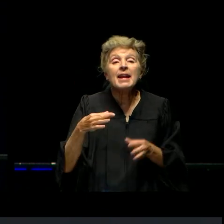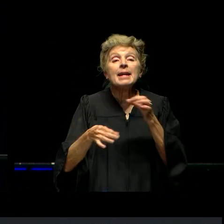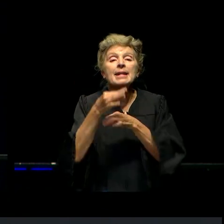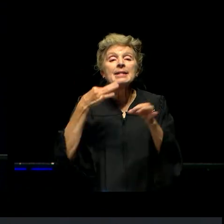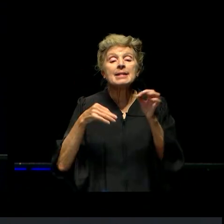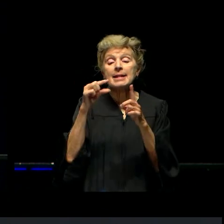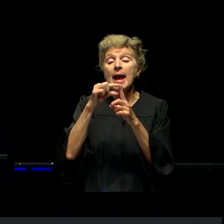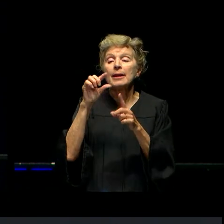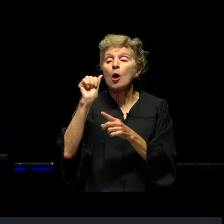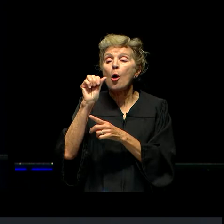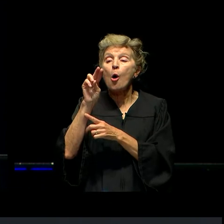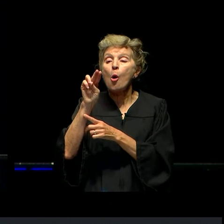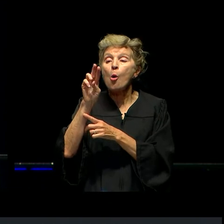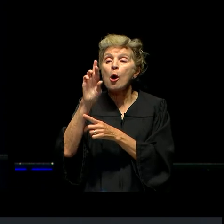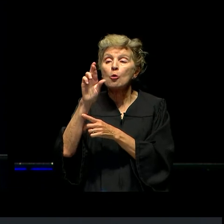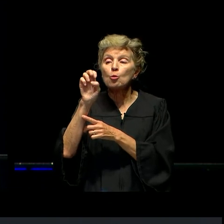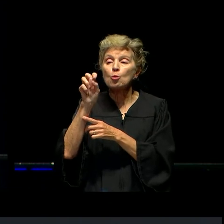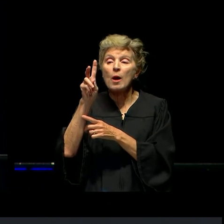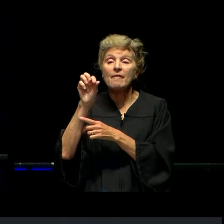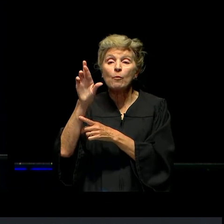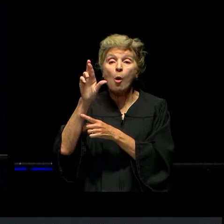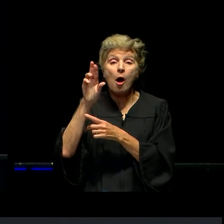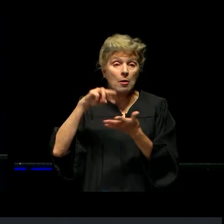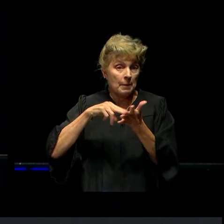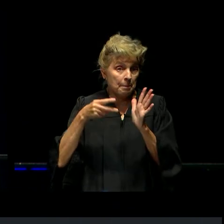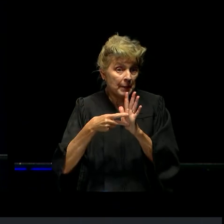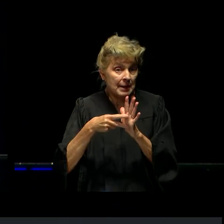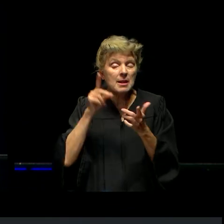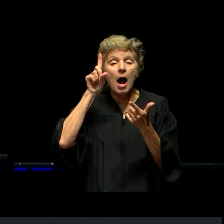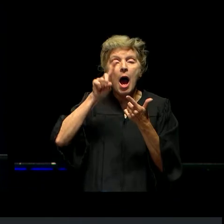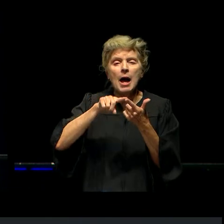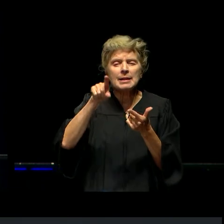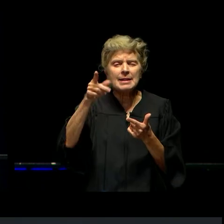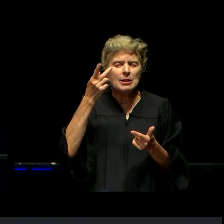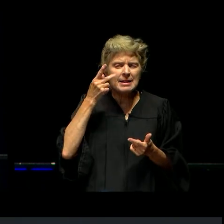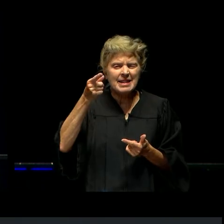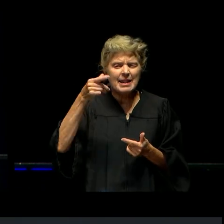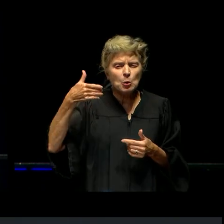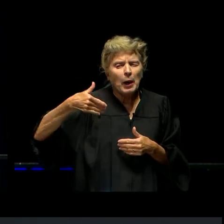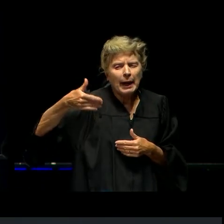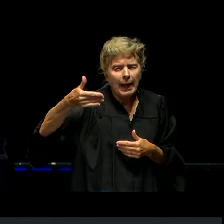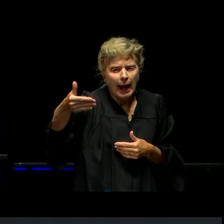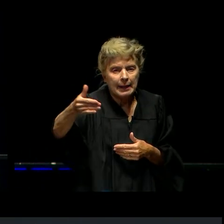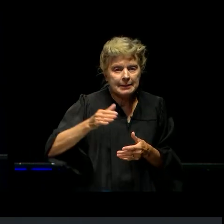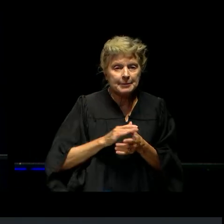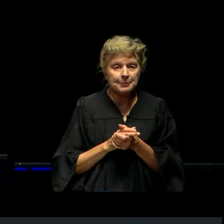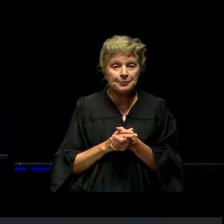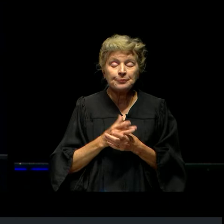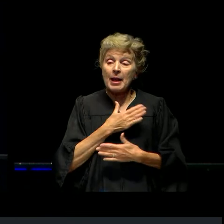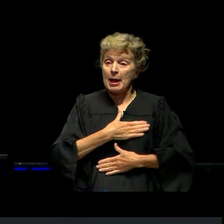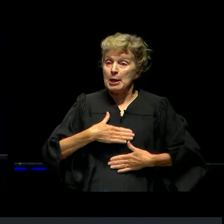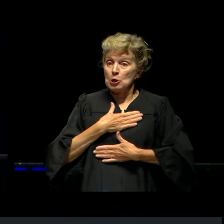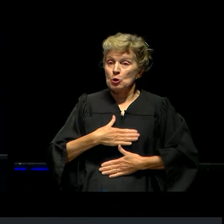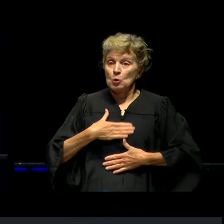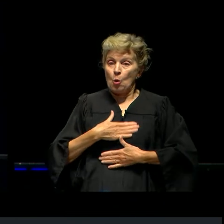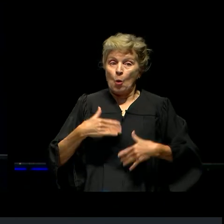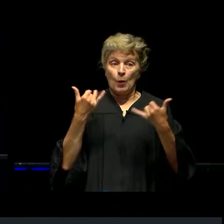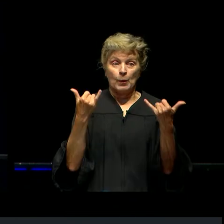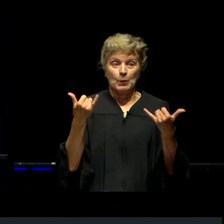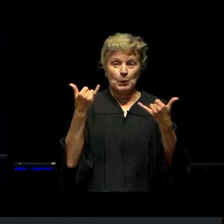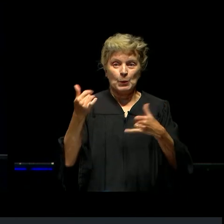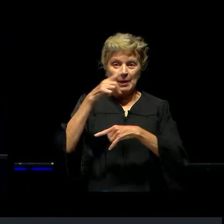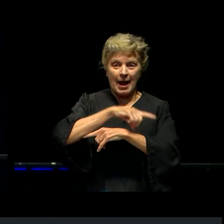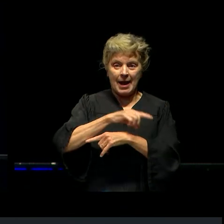au revoir, which literally means until we see you again. Enjoy your very special